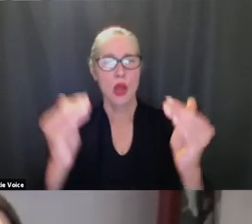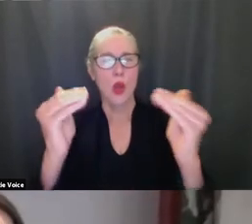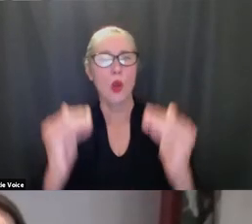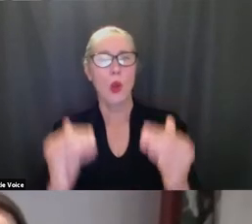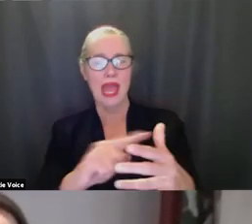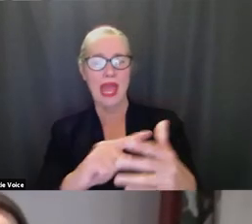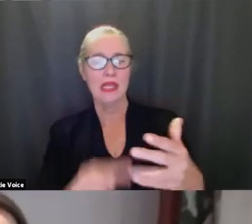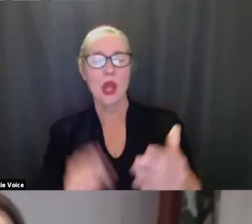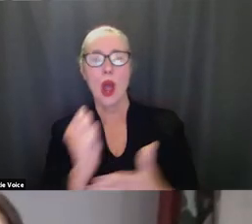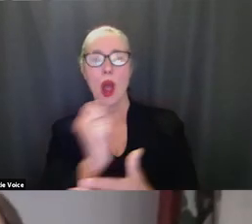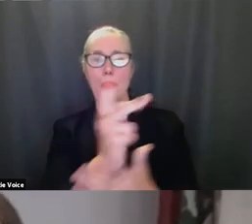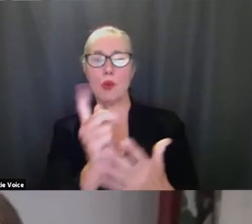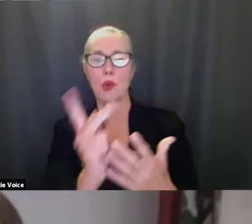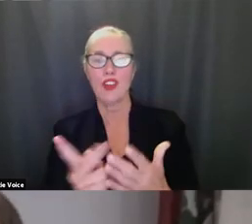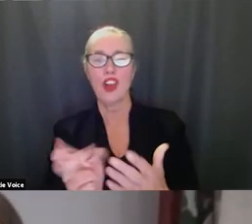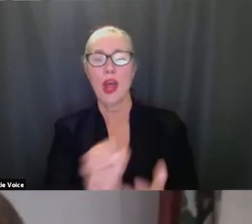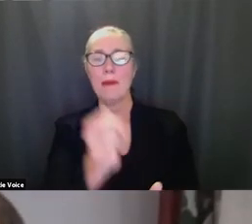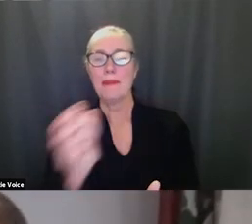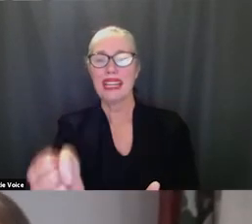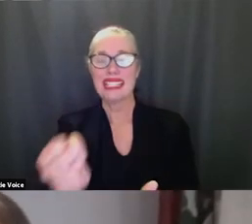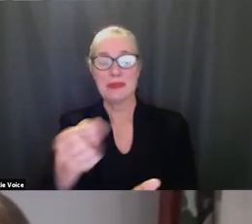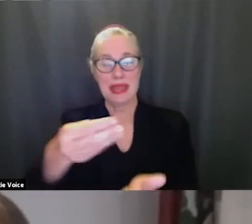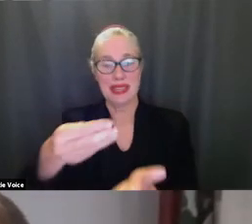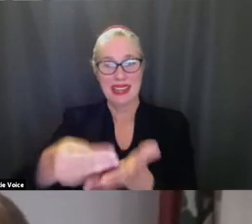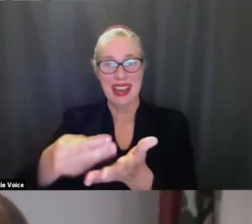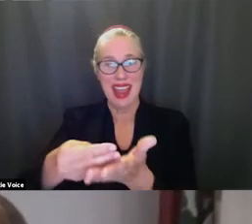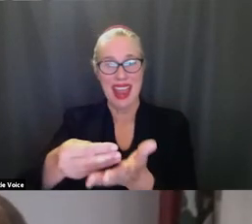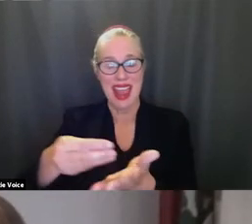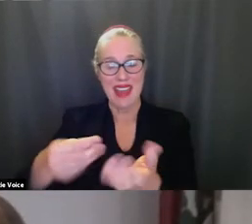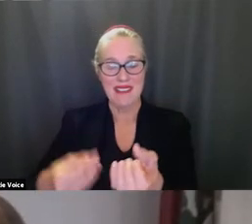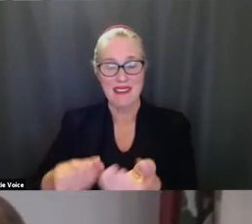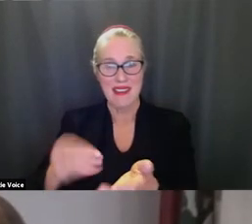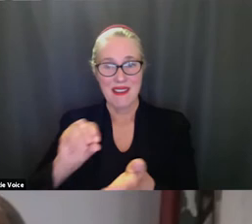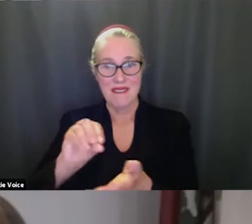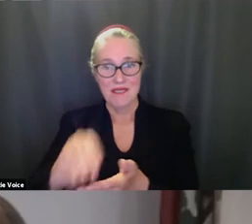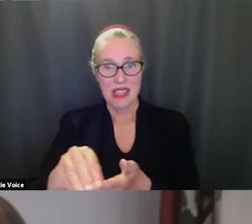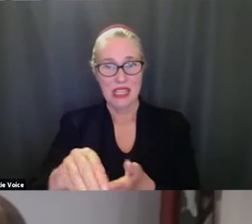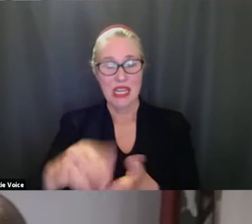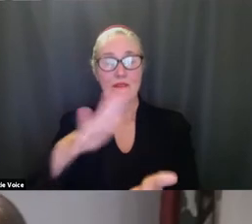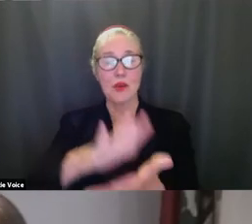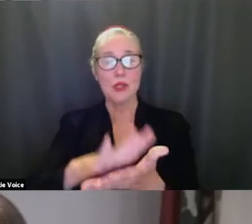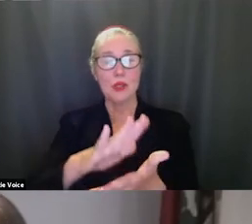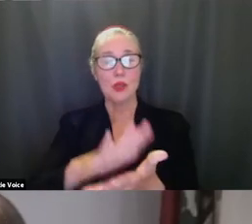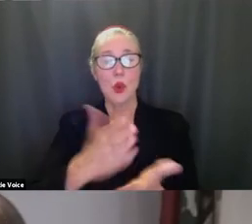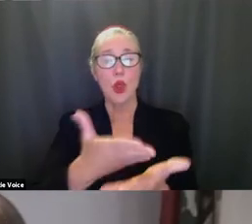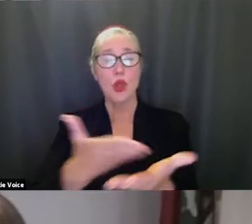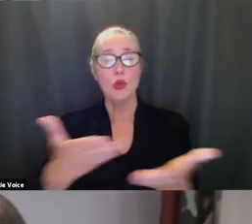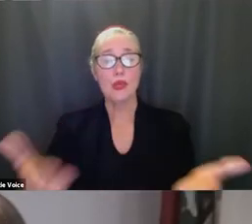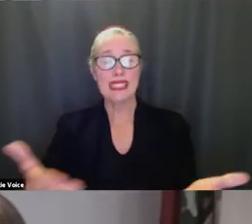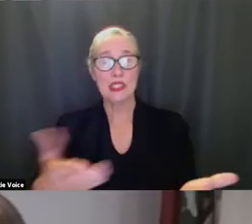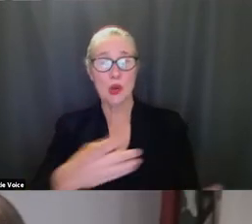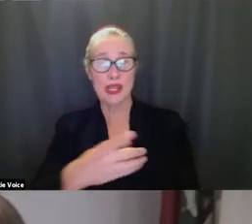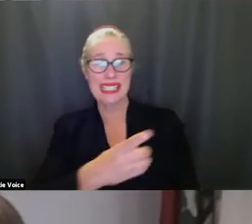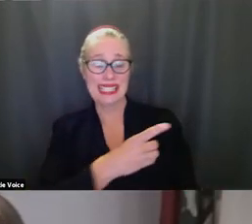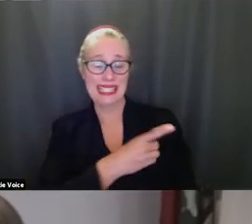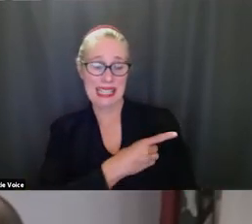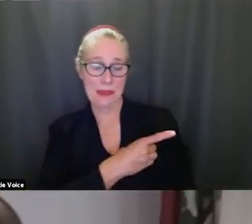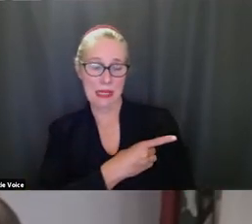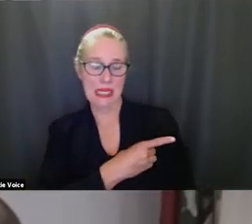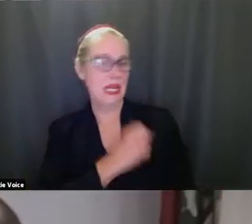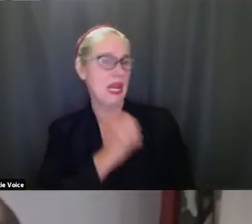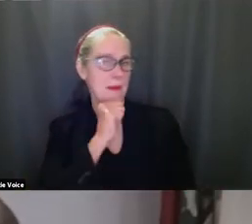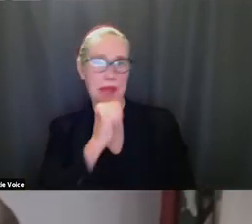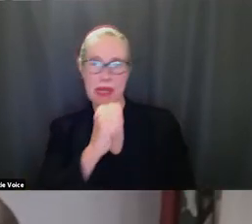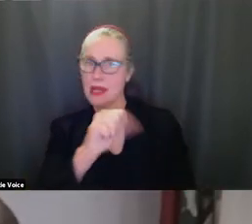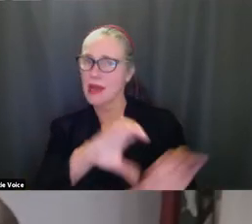approval of the placement and funding of a school resource deputy with the understanding it is not an action